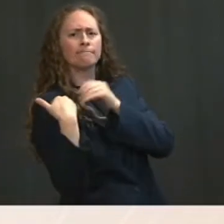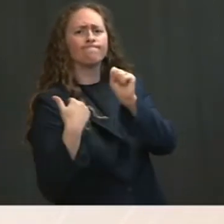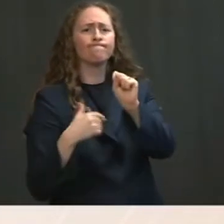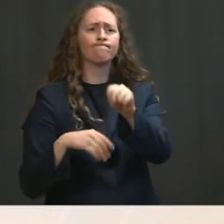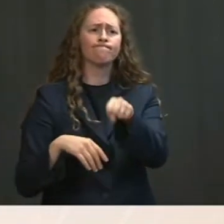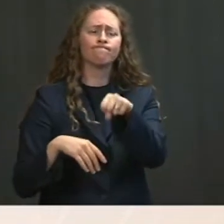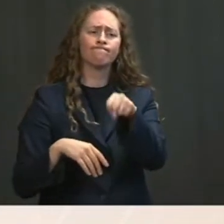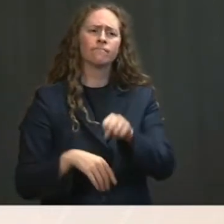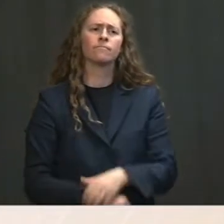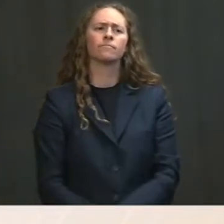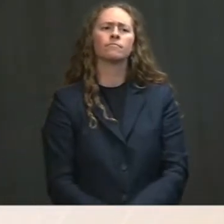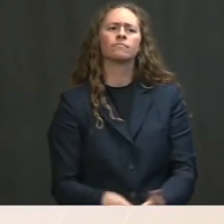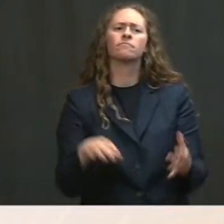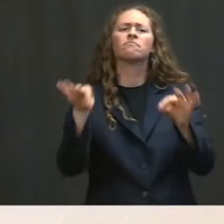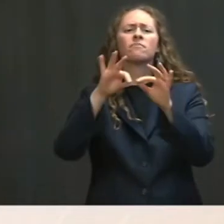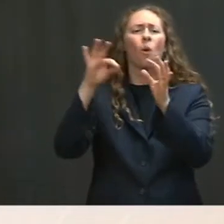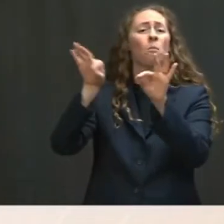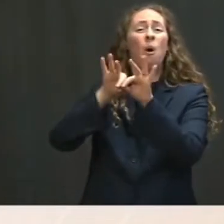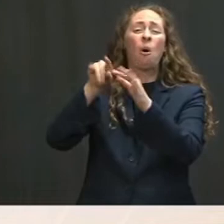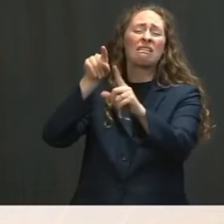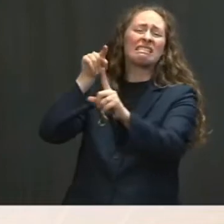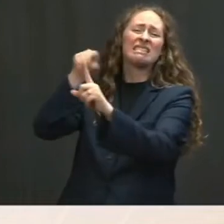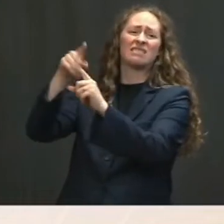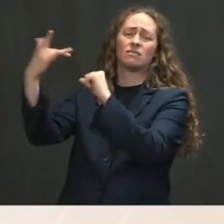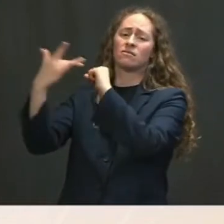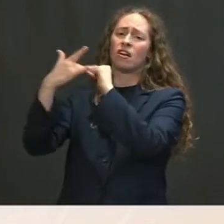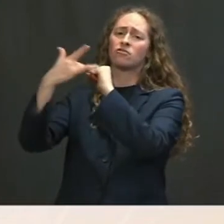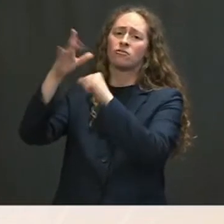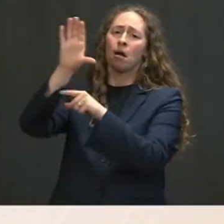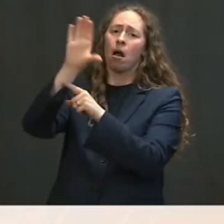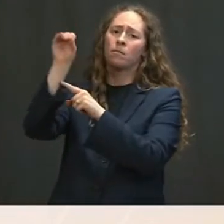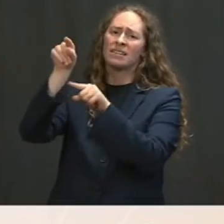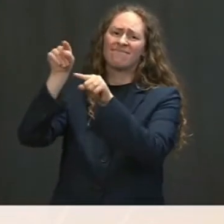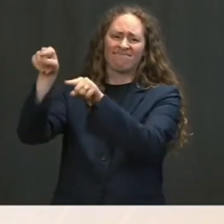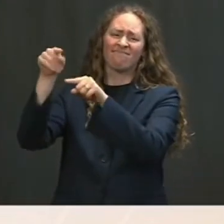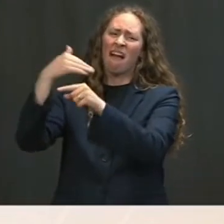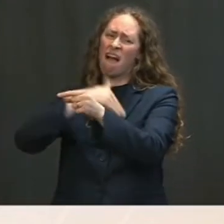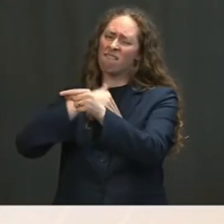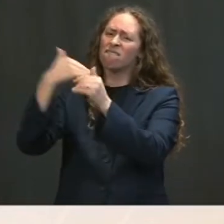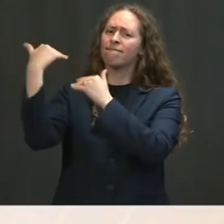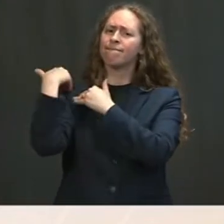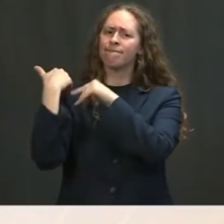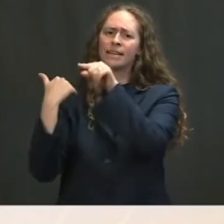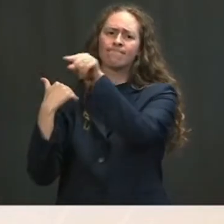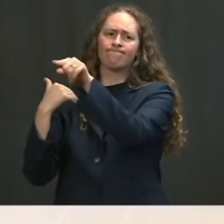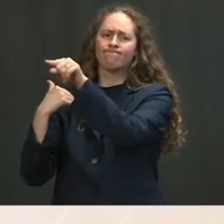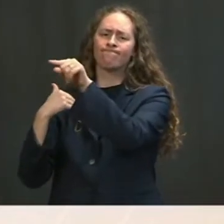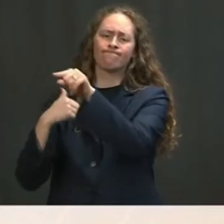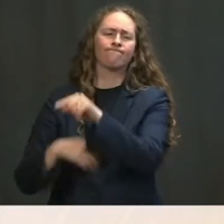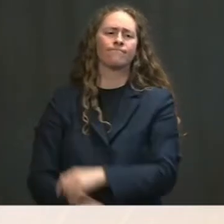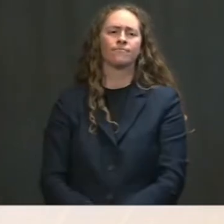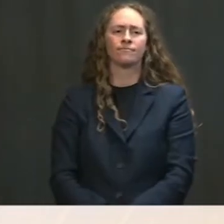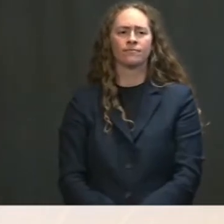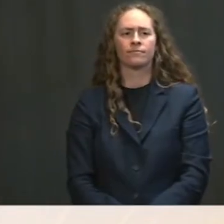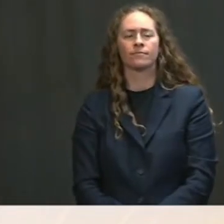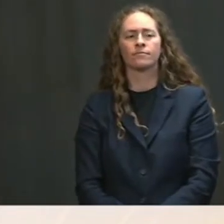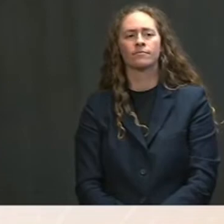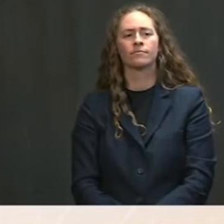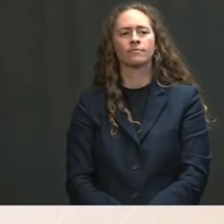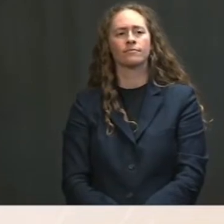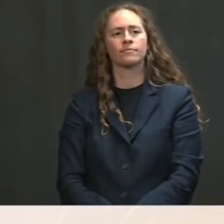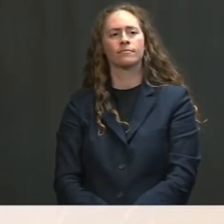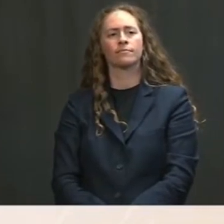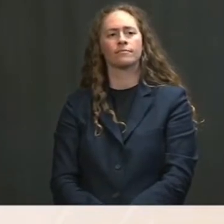And technology companies have a particularly important role. We know that the dramatic increase in the speed and scale of spread